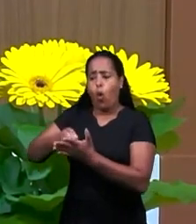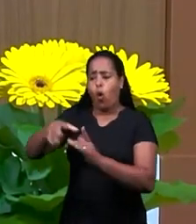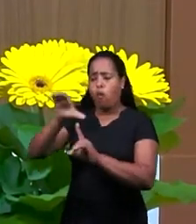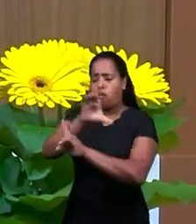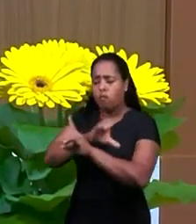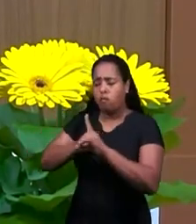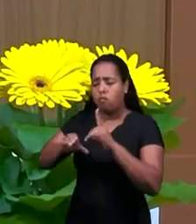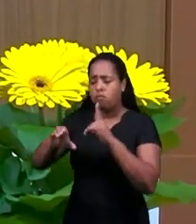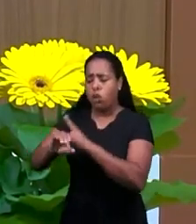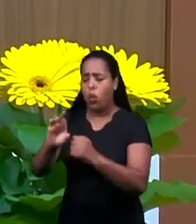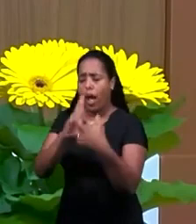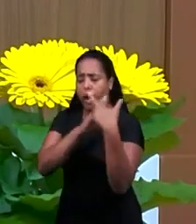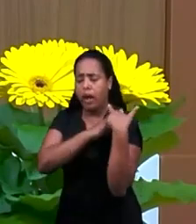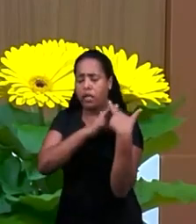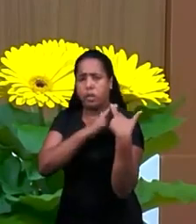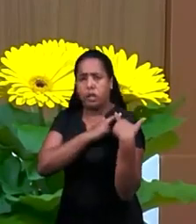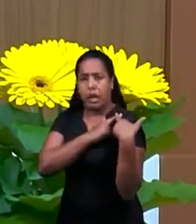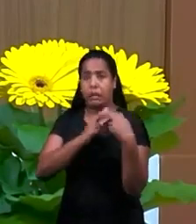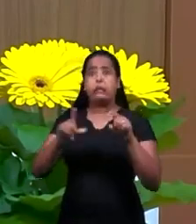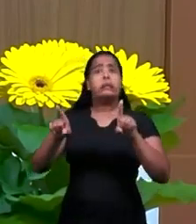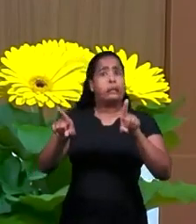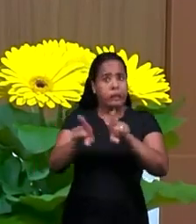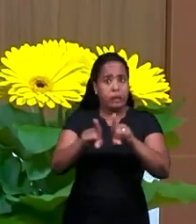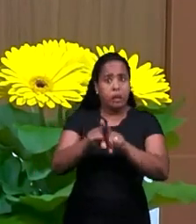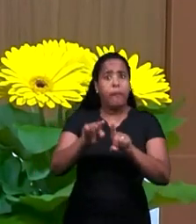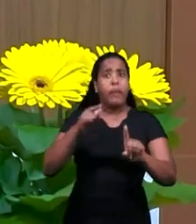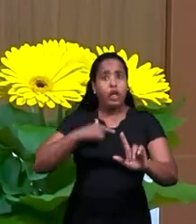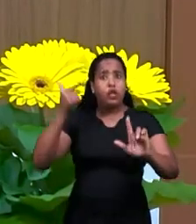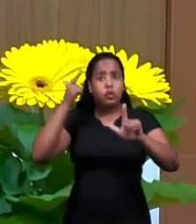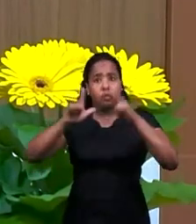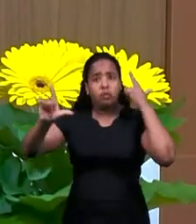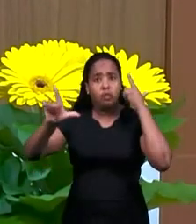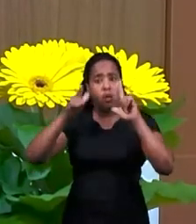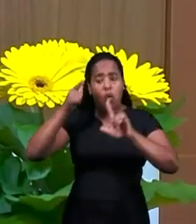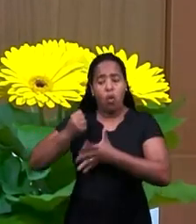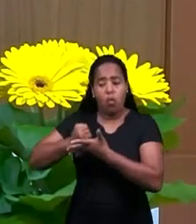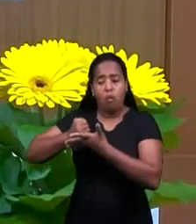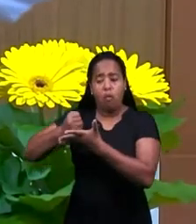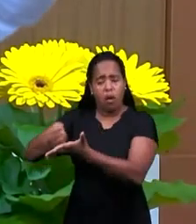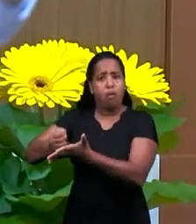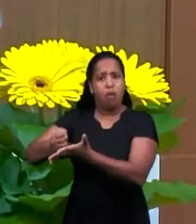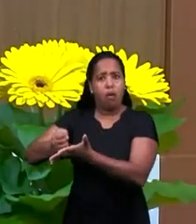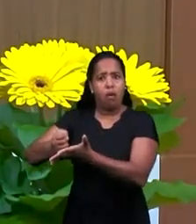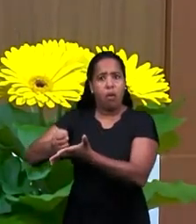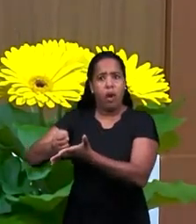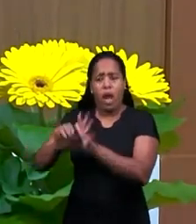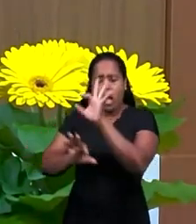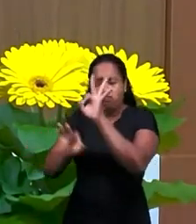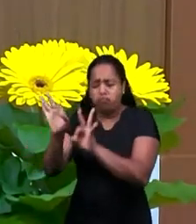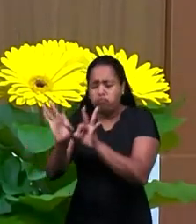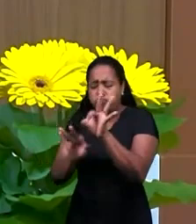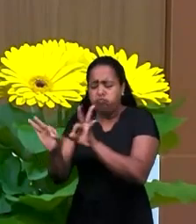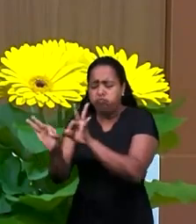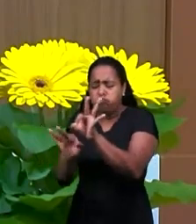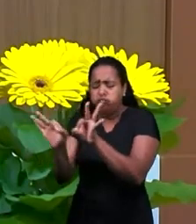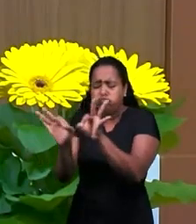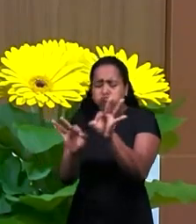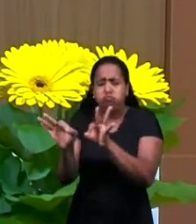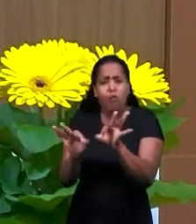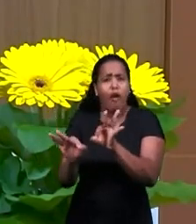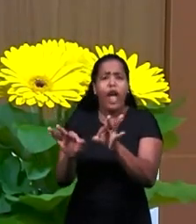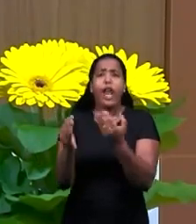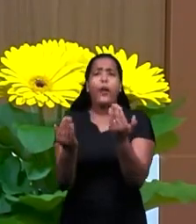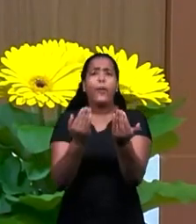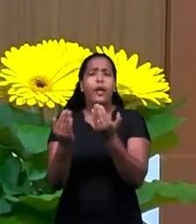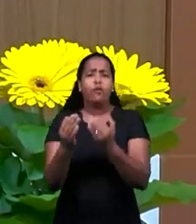service. And around that, there were the Levites who helped the service. They were responsible for the logistics,